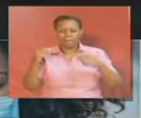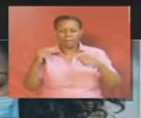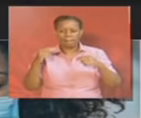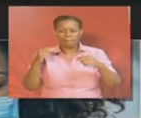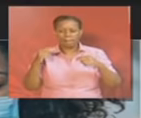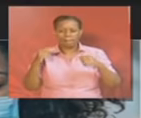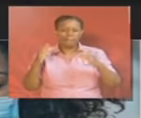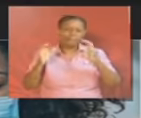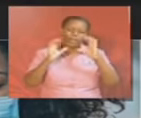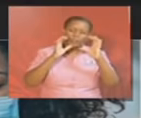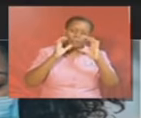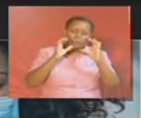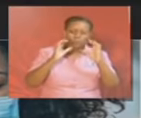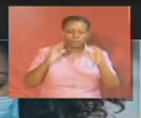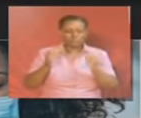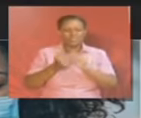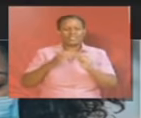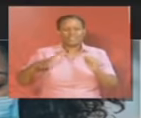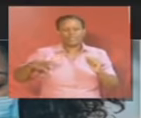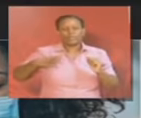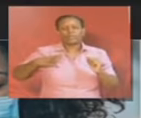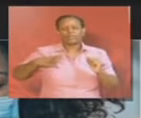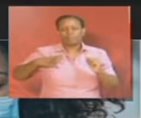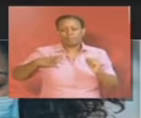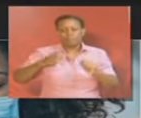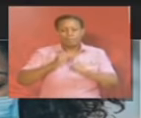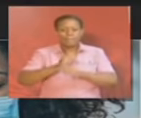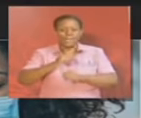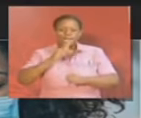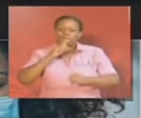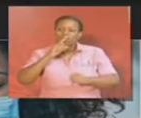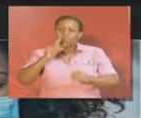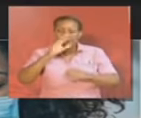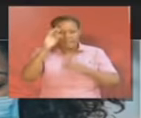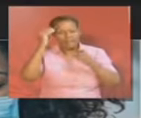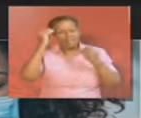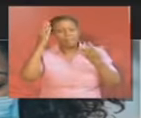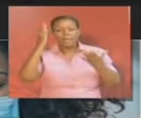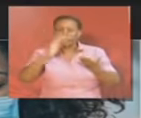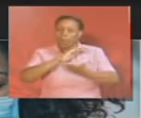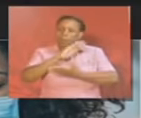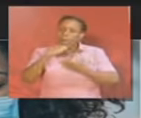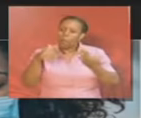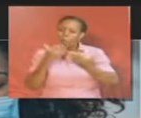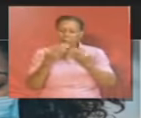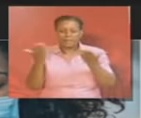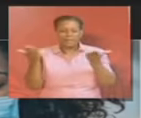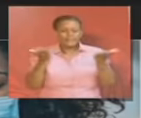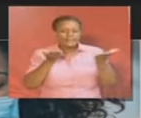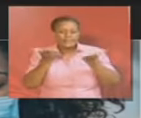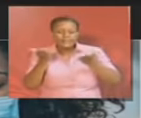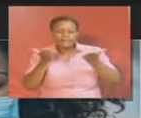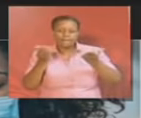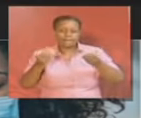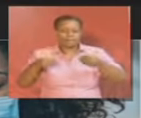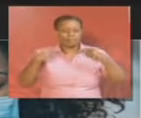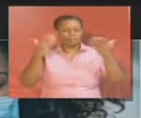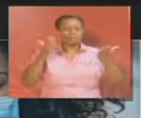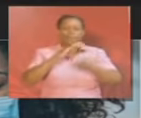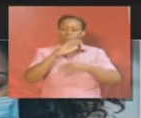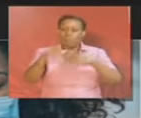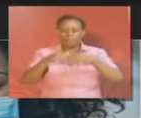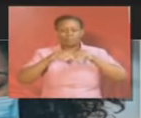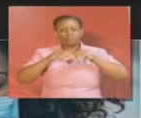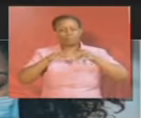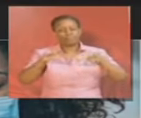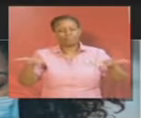all facilities. We're doing the CNCD, chronic non-communicable disease clinic members at those facilities,